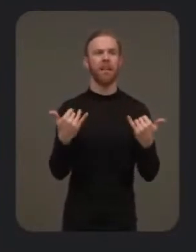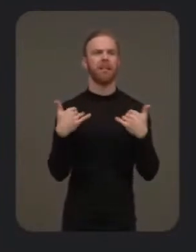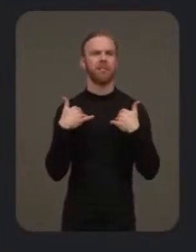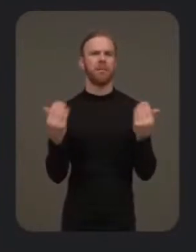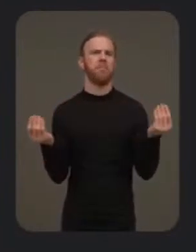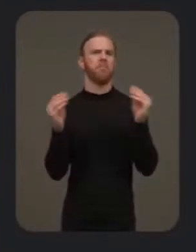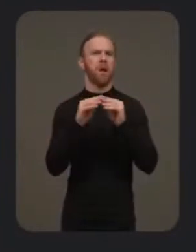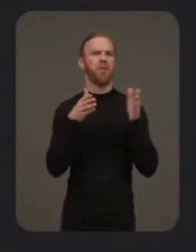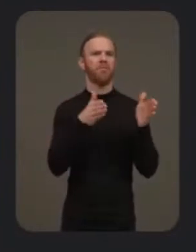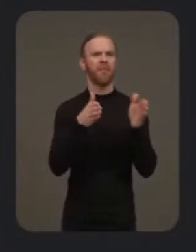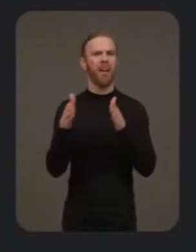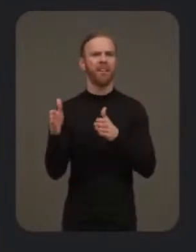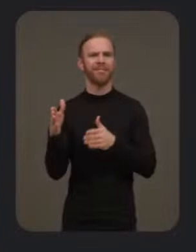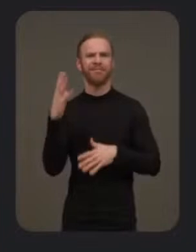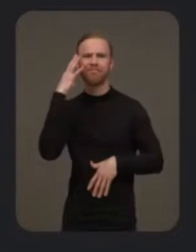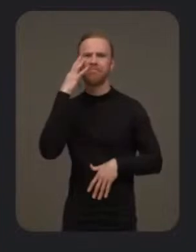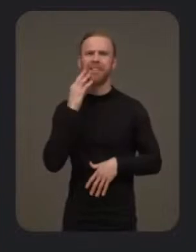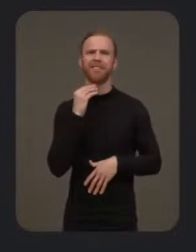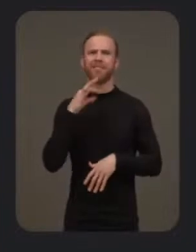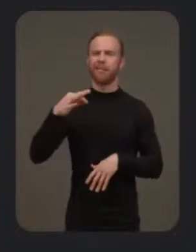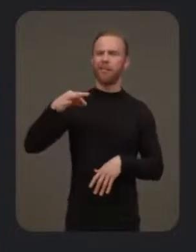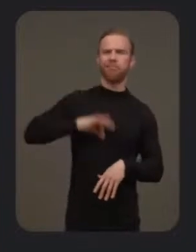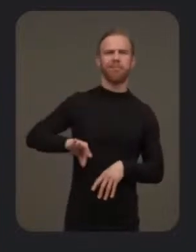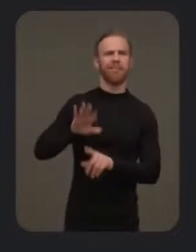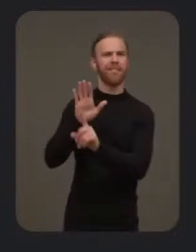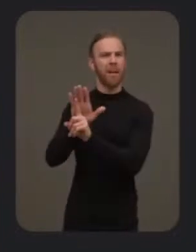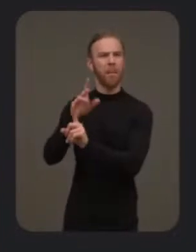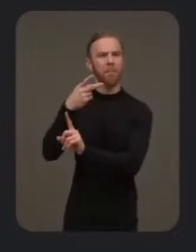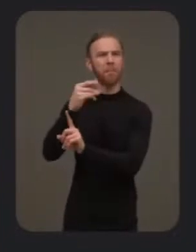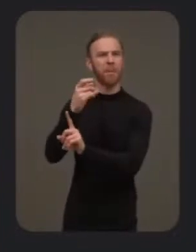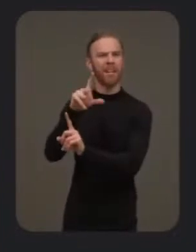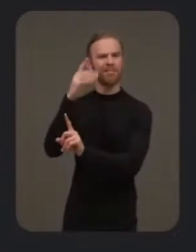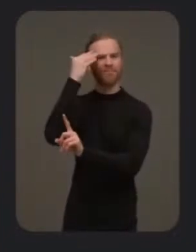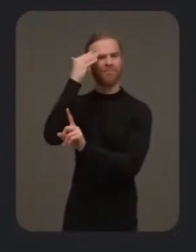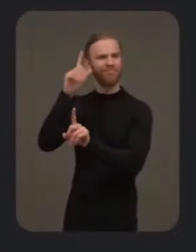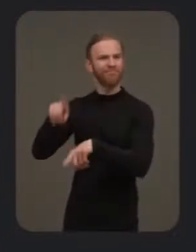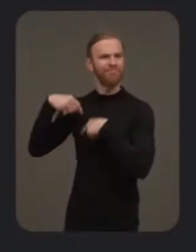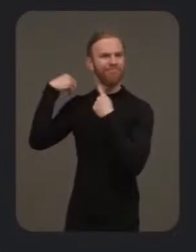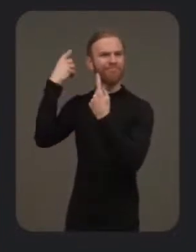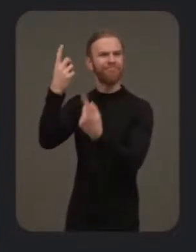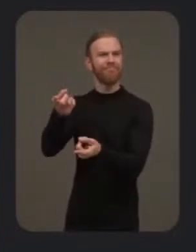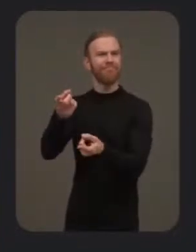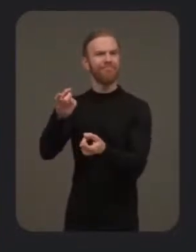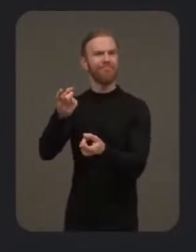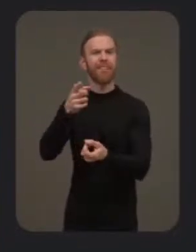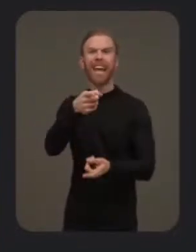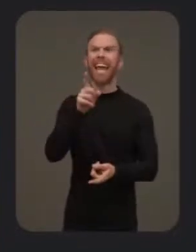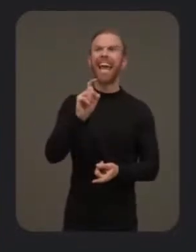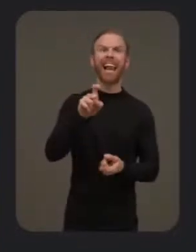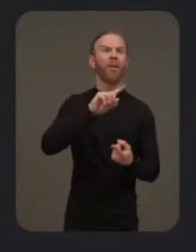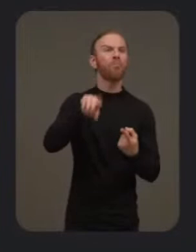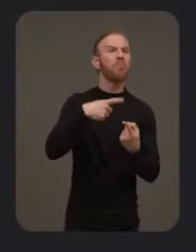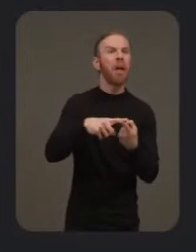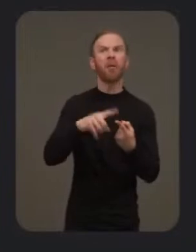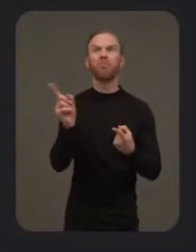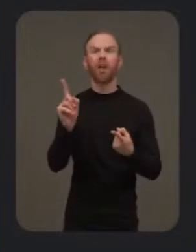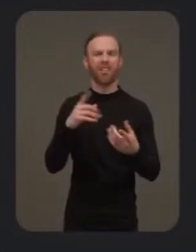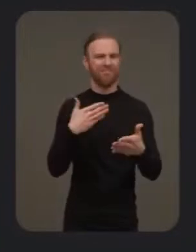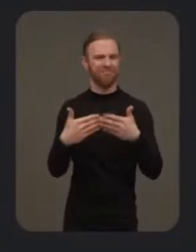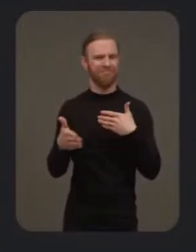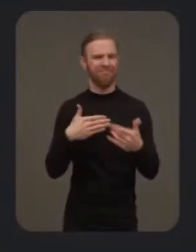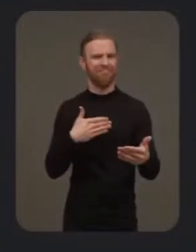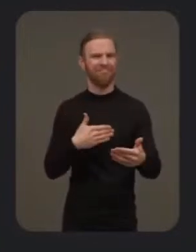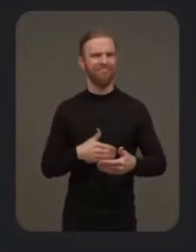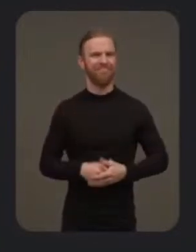there are more ways than ever to experience the helpfulness Pixel's known for, wherever and whenever you need it. Now